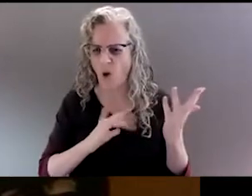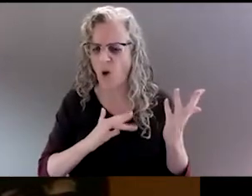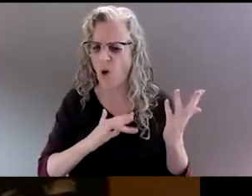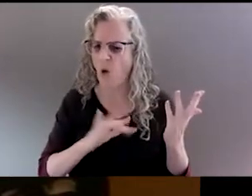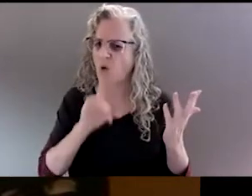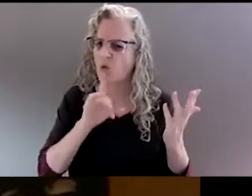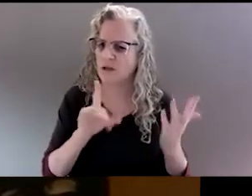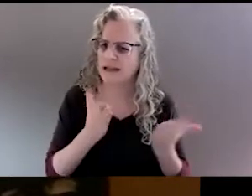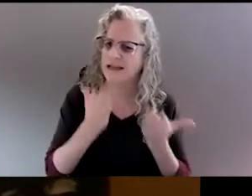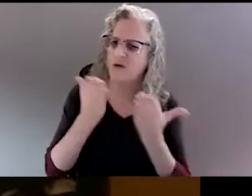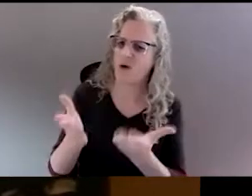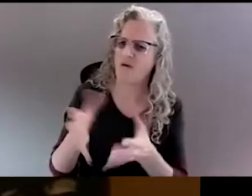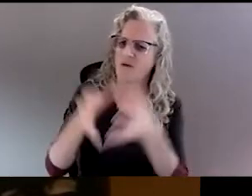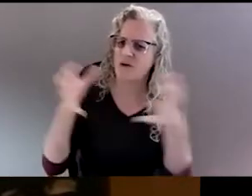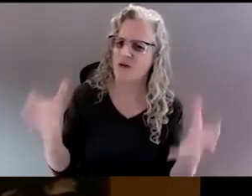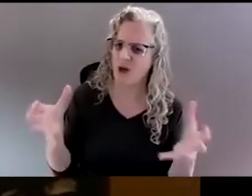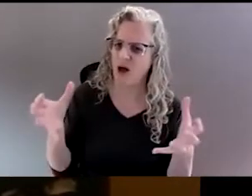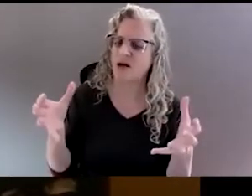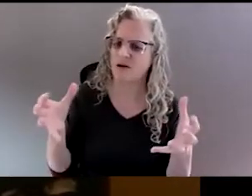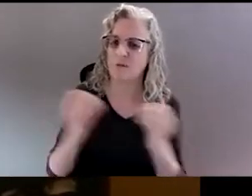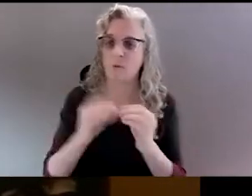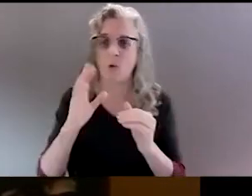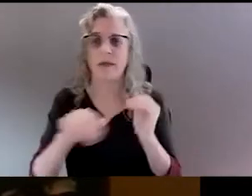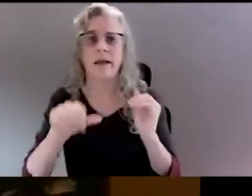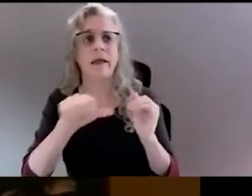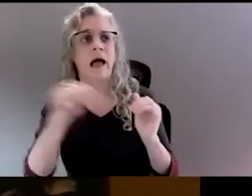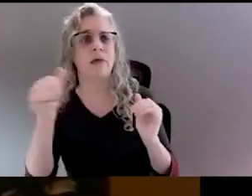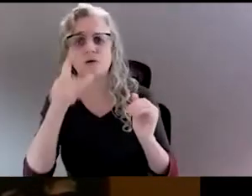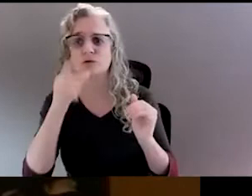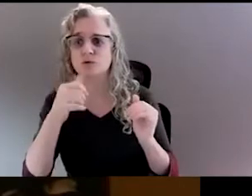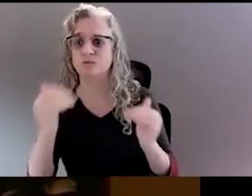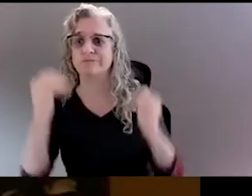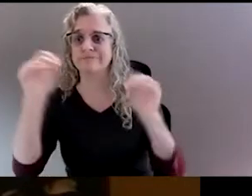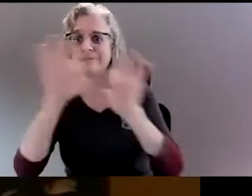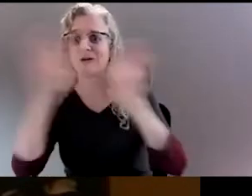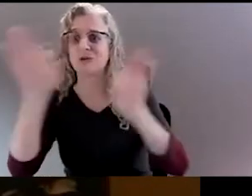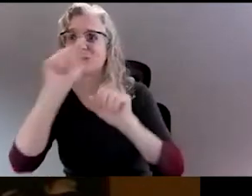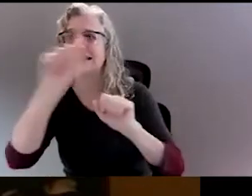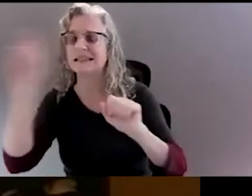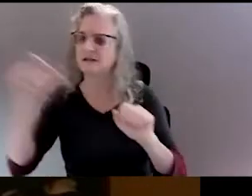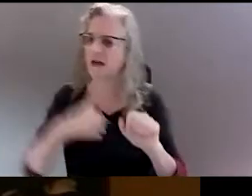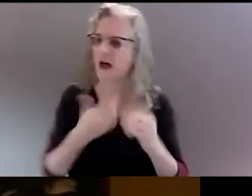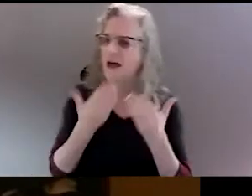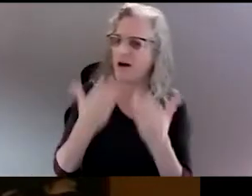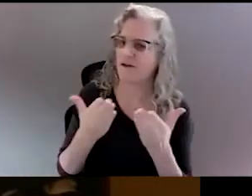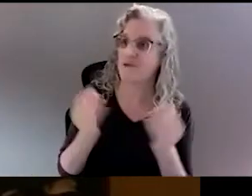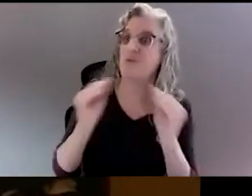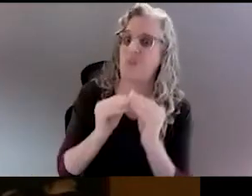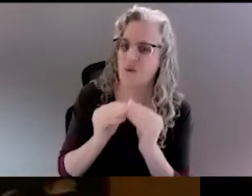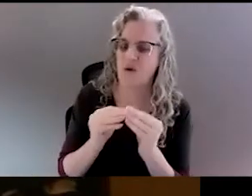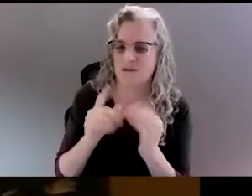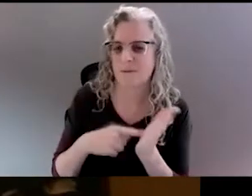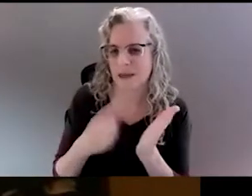with higher degree levels than I was. So understanding that even within kind of